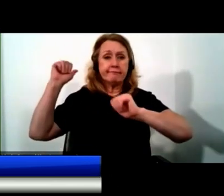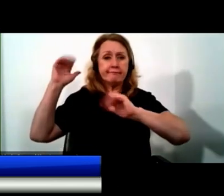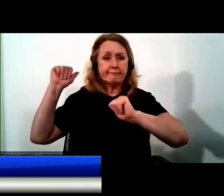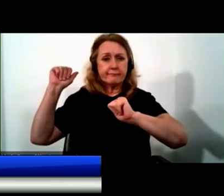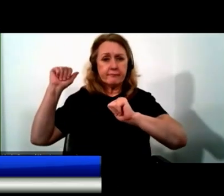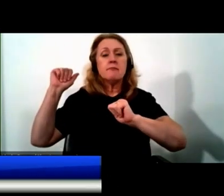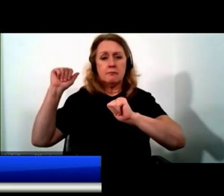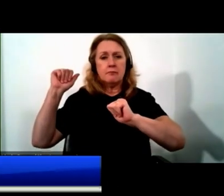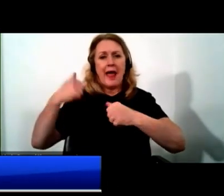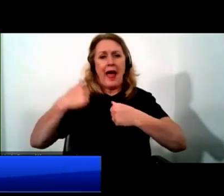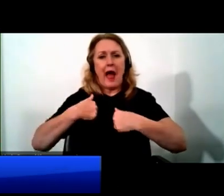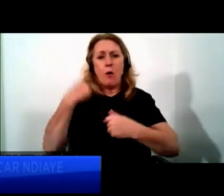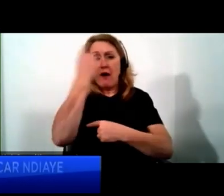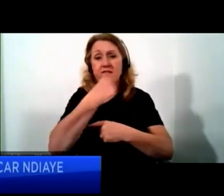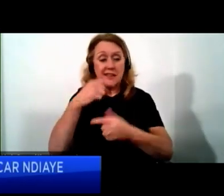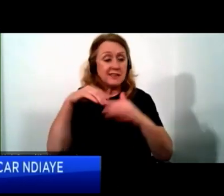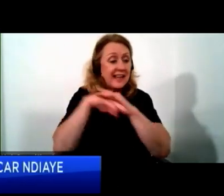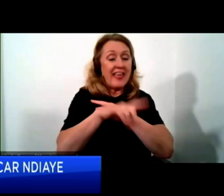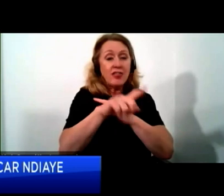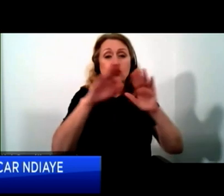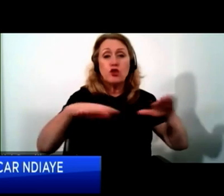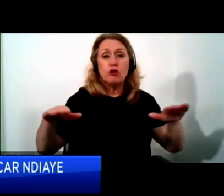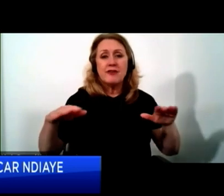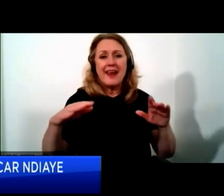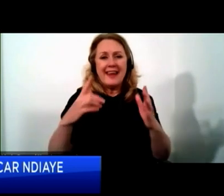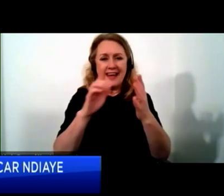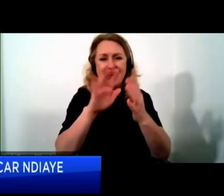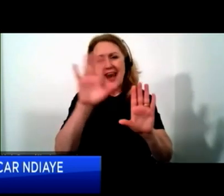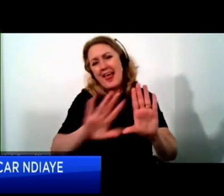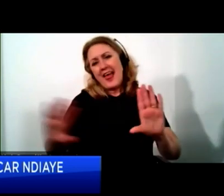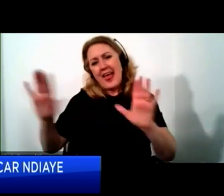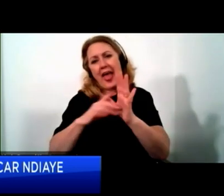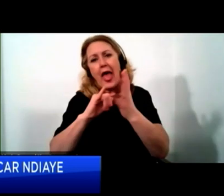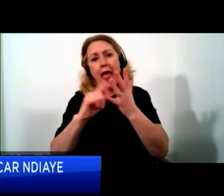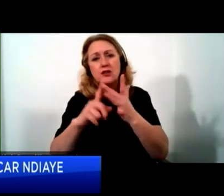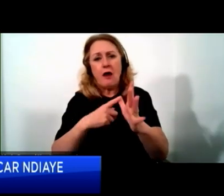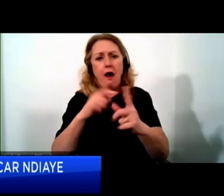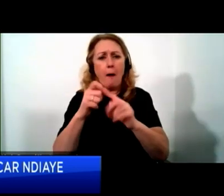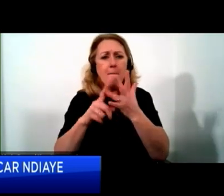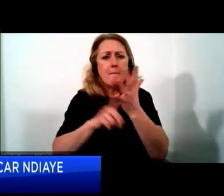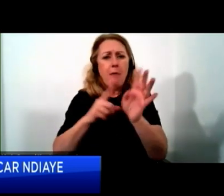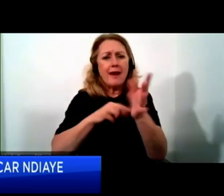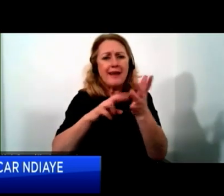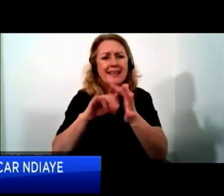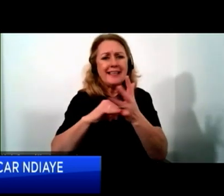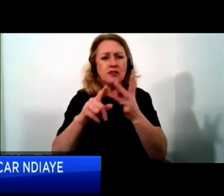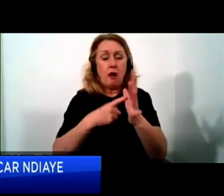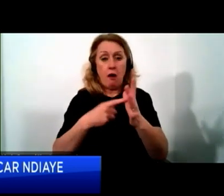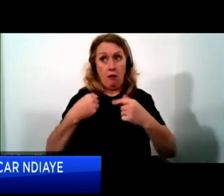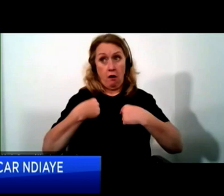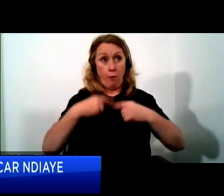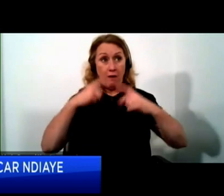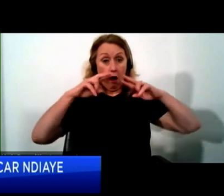faces are in the children of Asia and Polynesia. We were explorers in the hands of